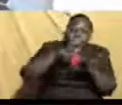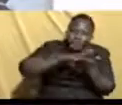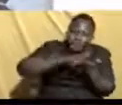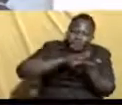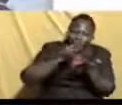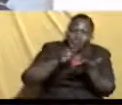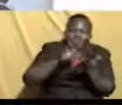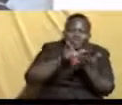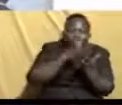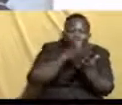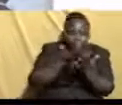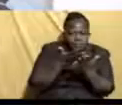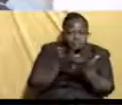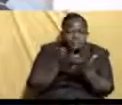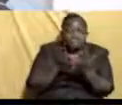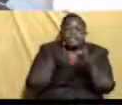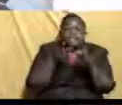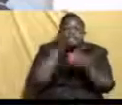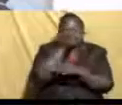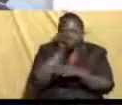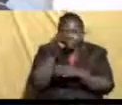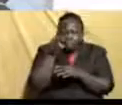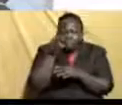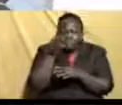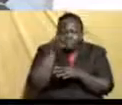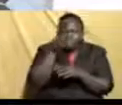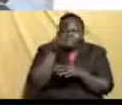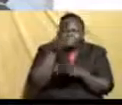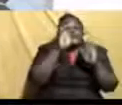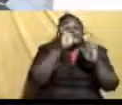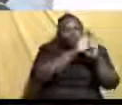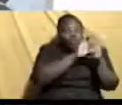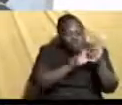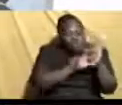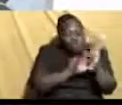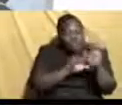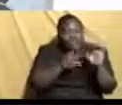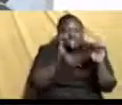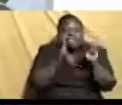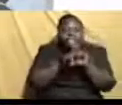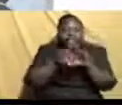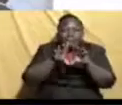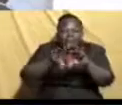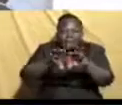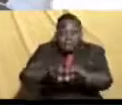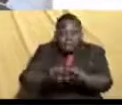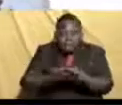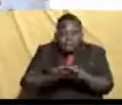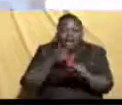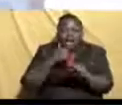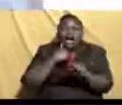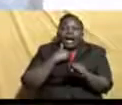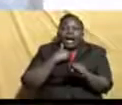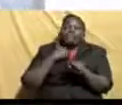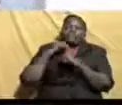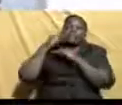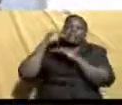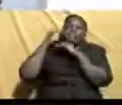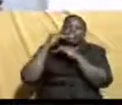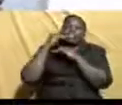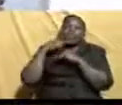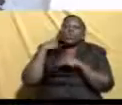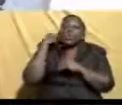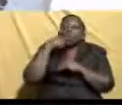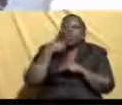doctrine. And therefore, because it's a constitution and inherently has the limitation on who can